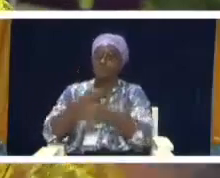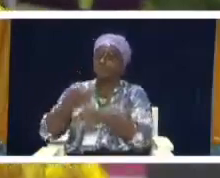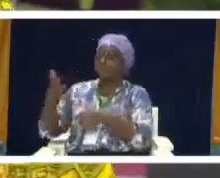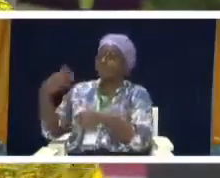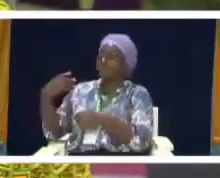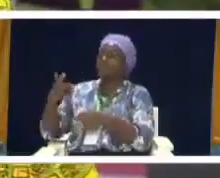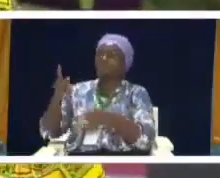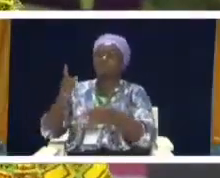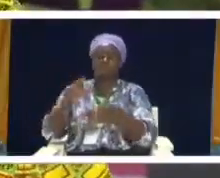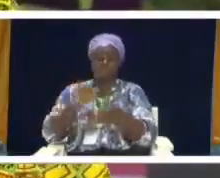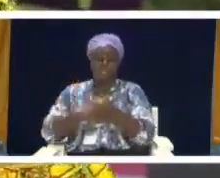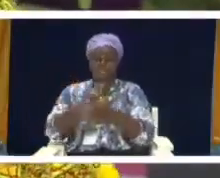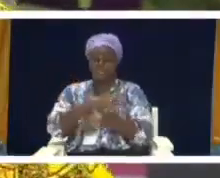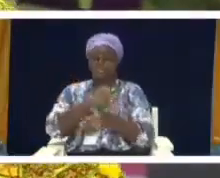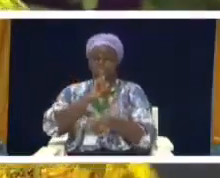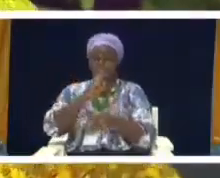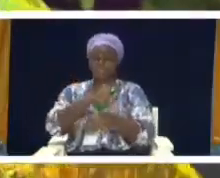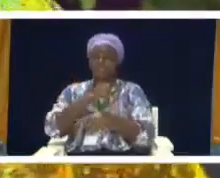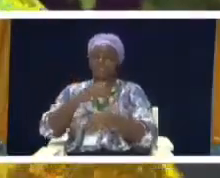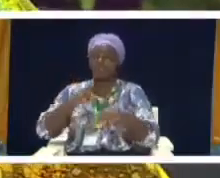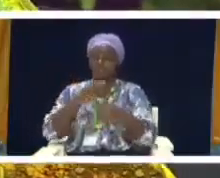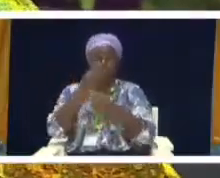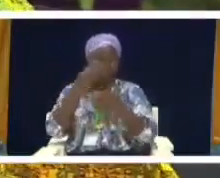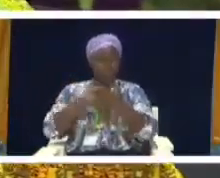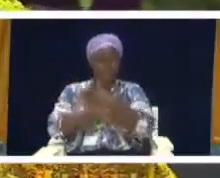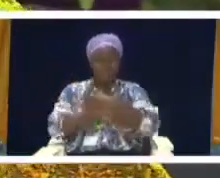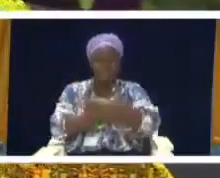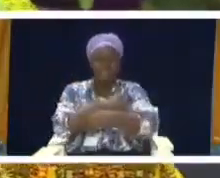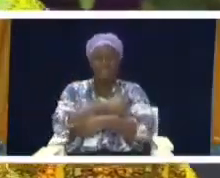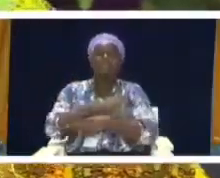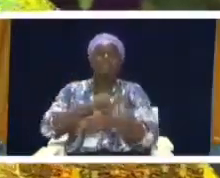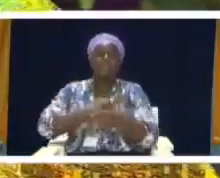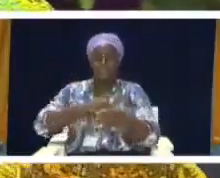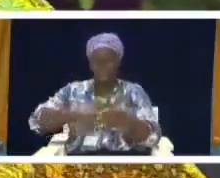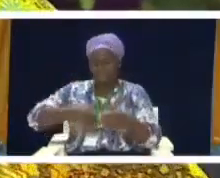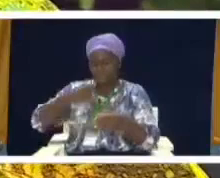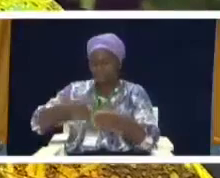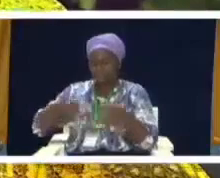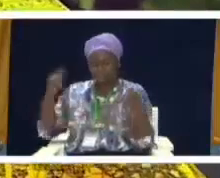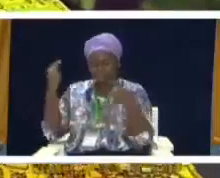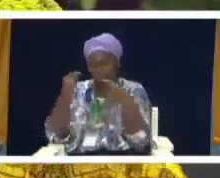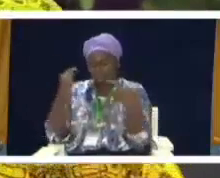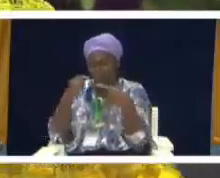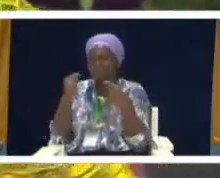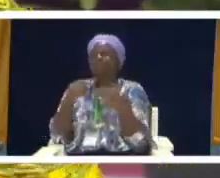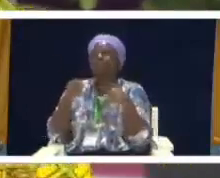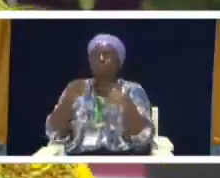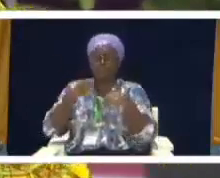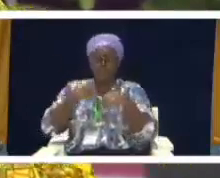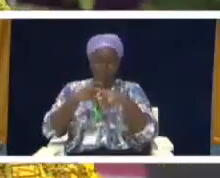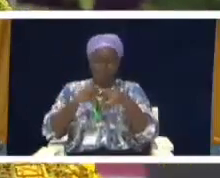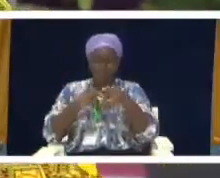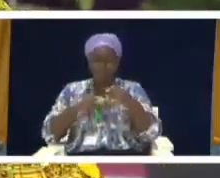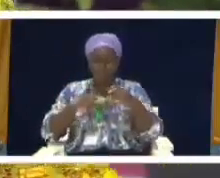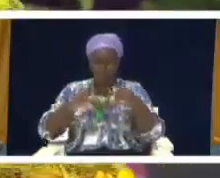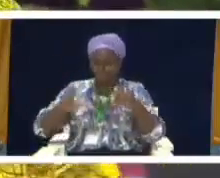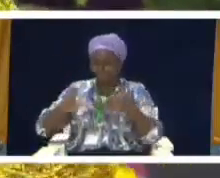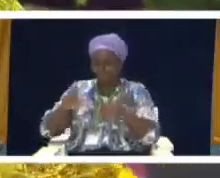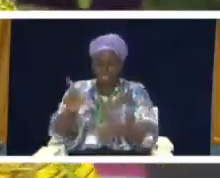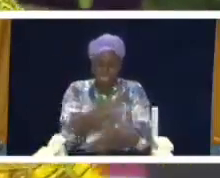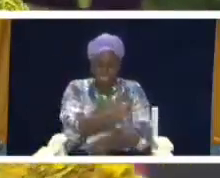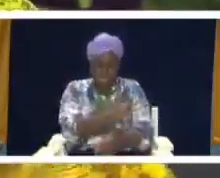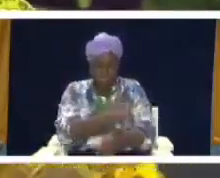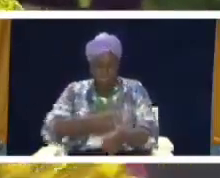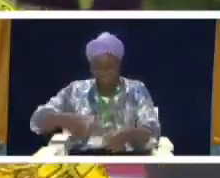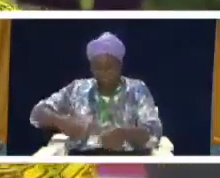and I was somewhere. I just felt a pain, a sharp pain, under my left chest. So that day I